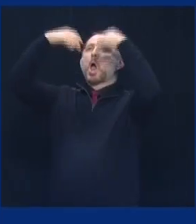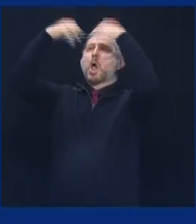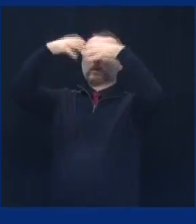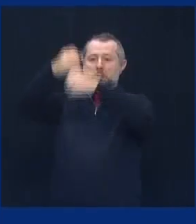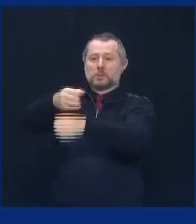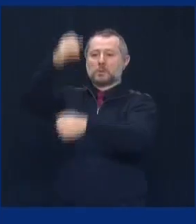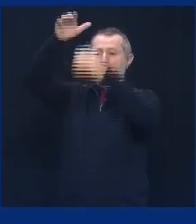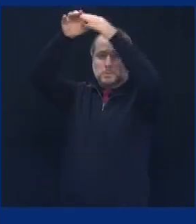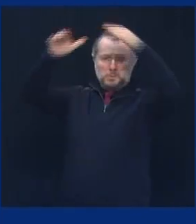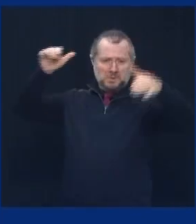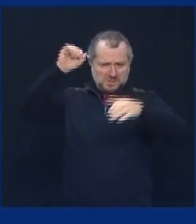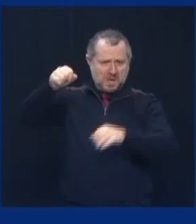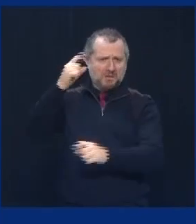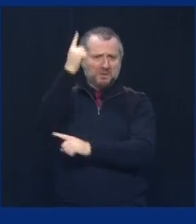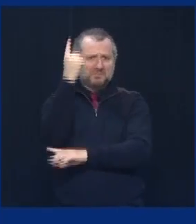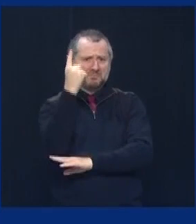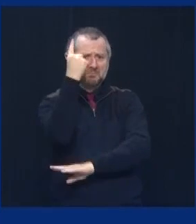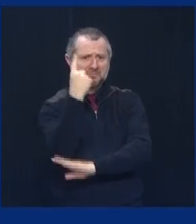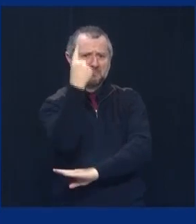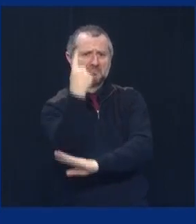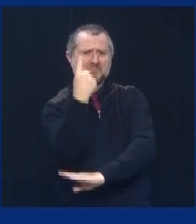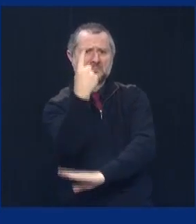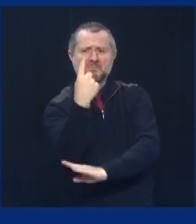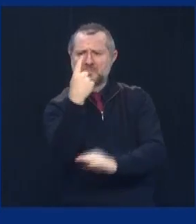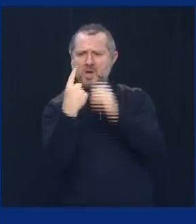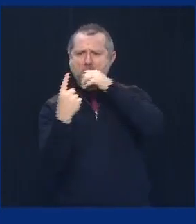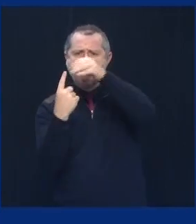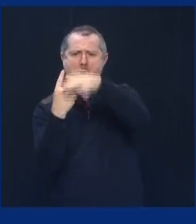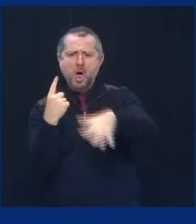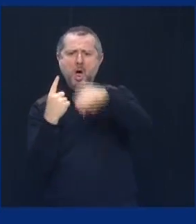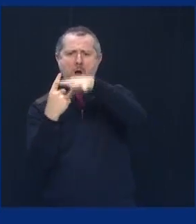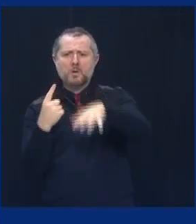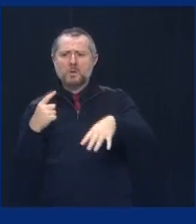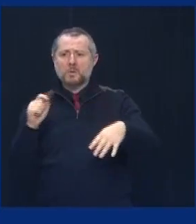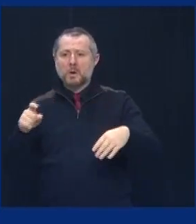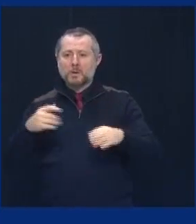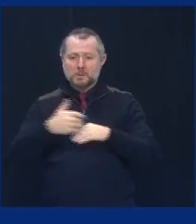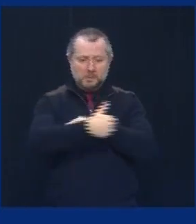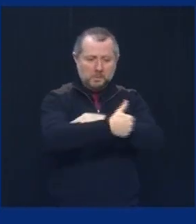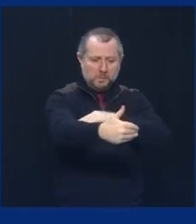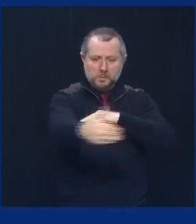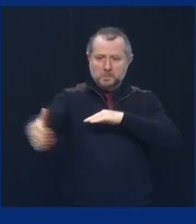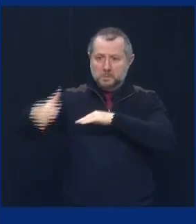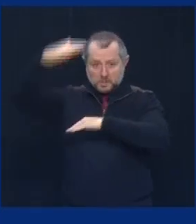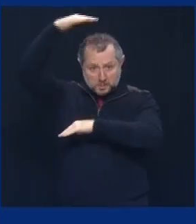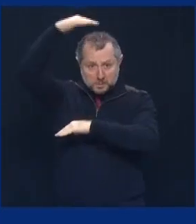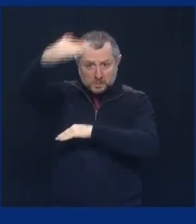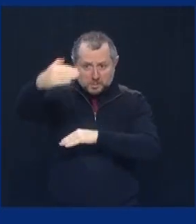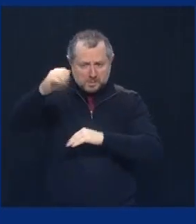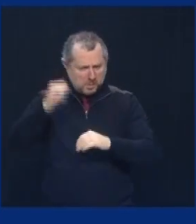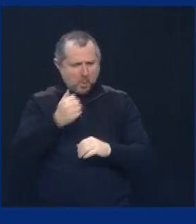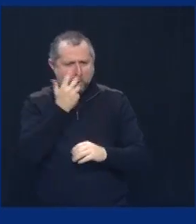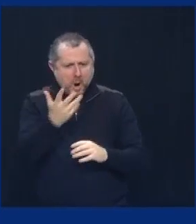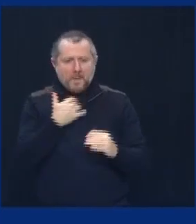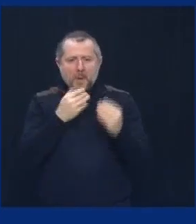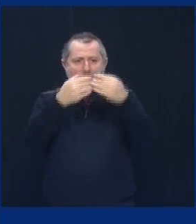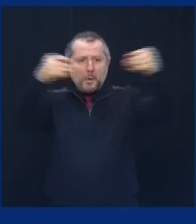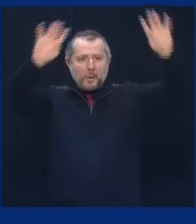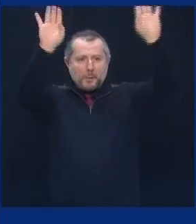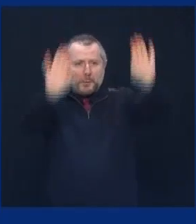are working, and they have partial enclosures that are working. And hopefully it's for a short period of